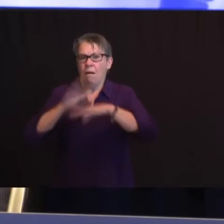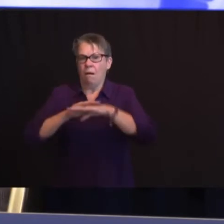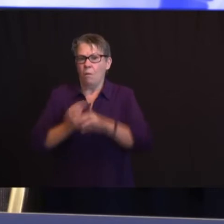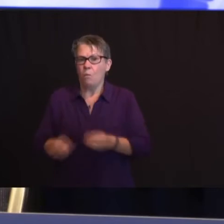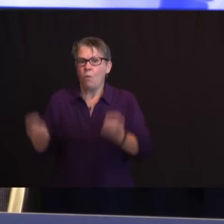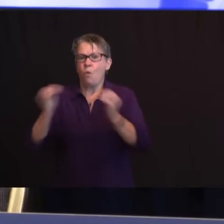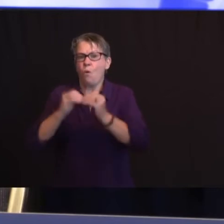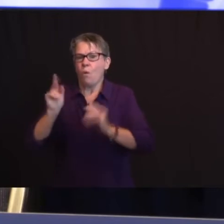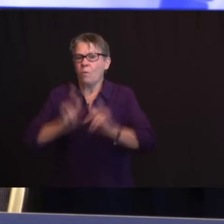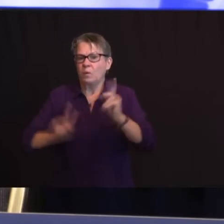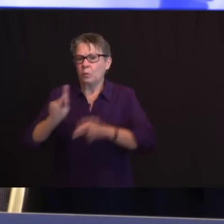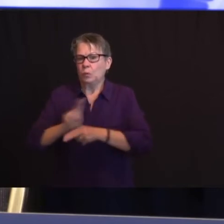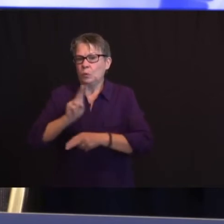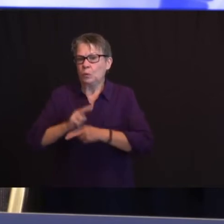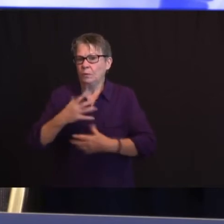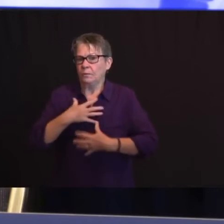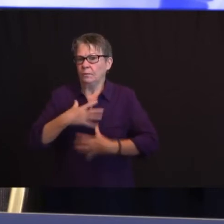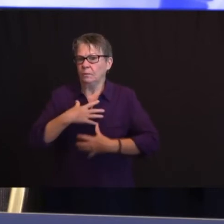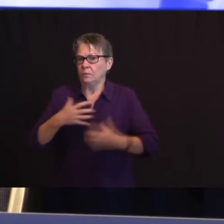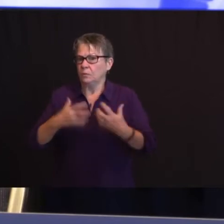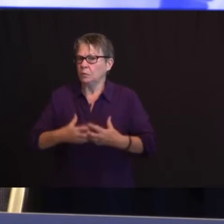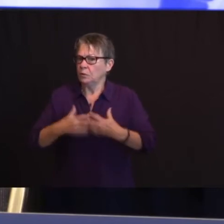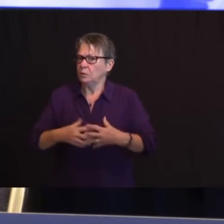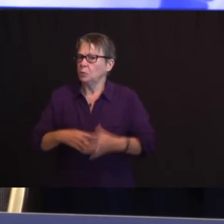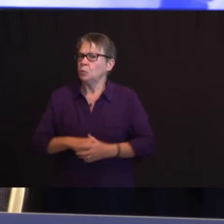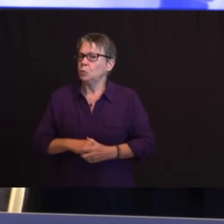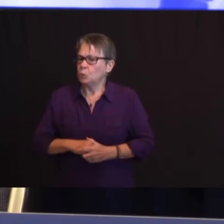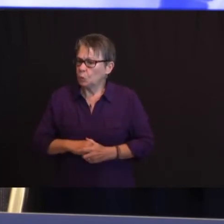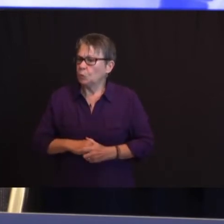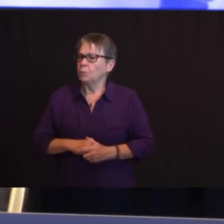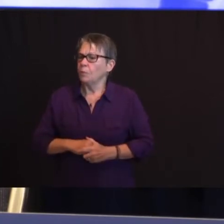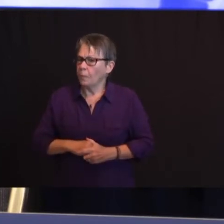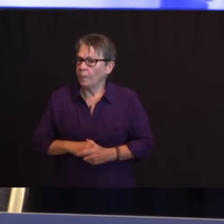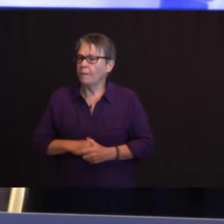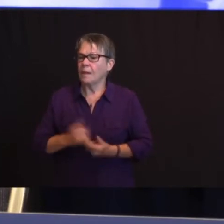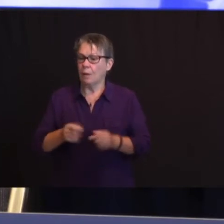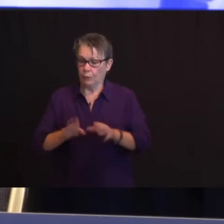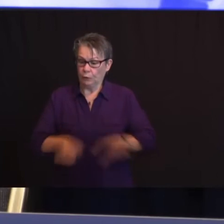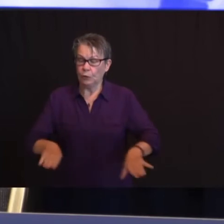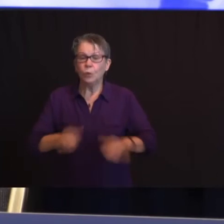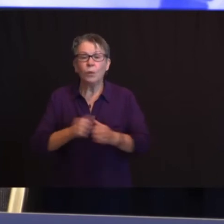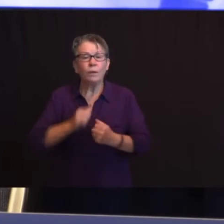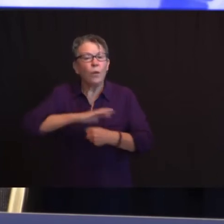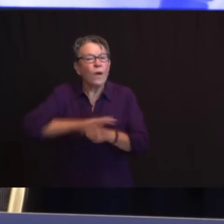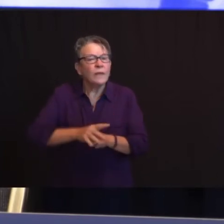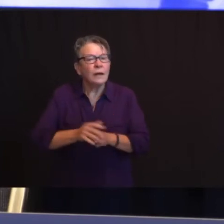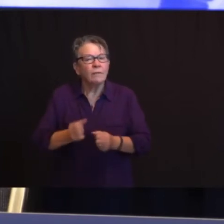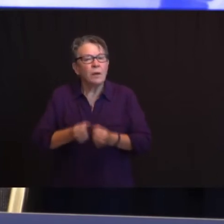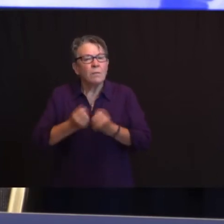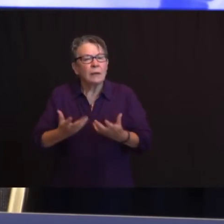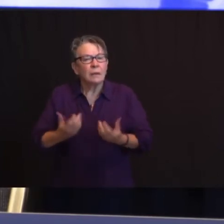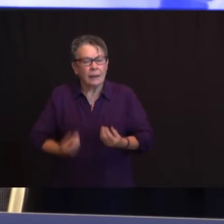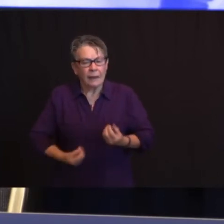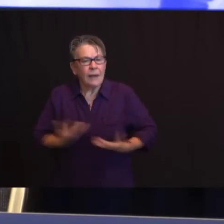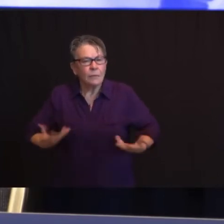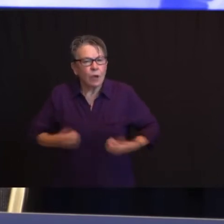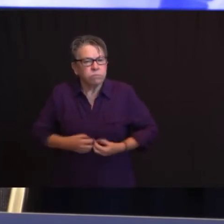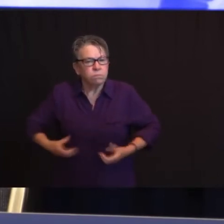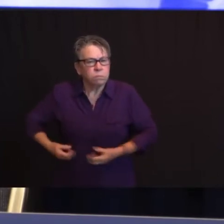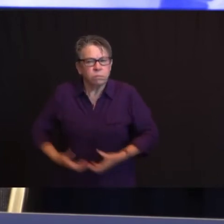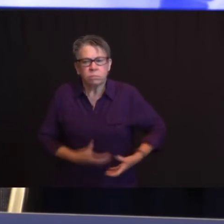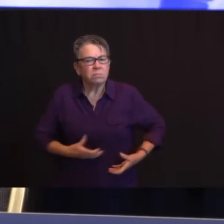Fortunately, there are no new reports of multisystem inflammatory syndrome in children. The